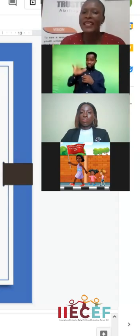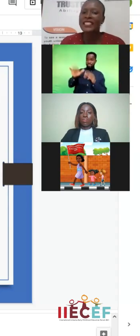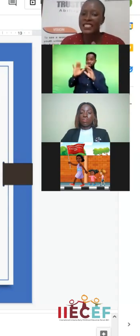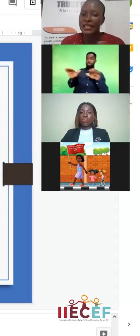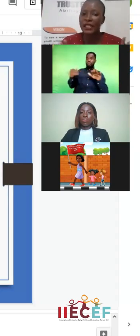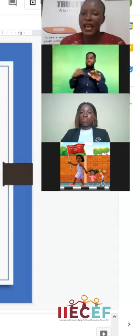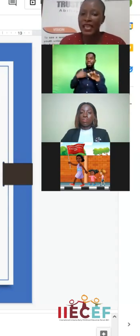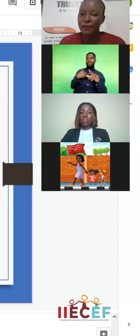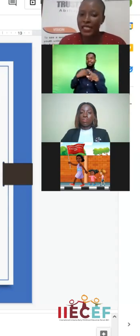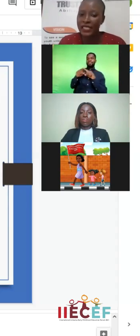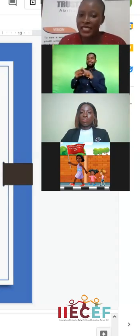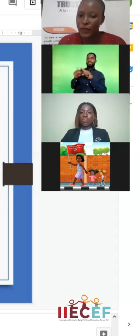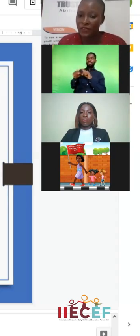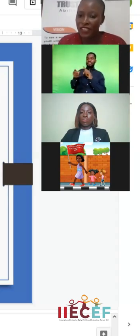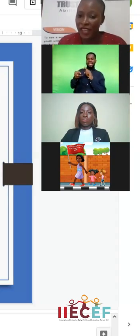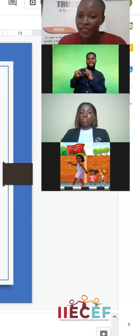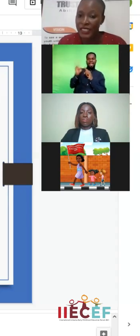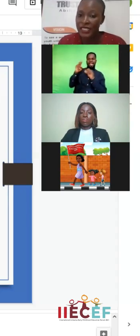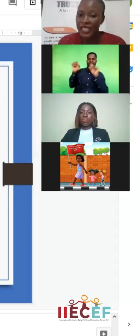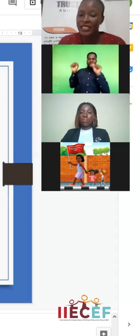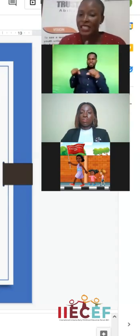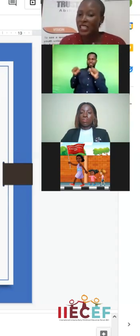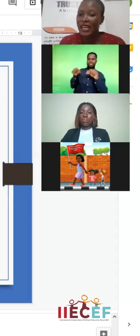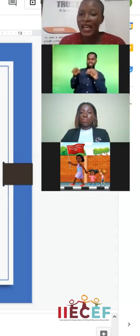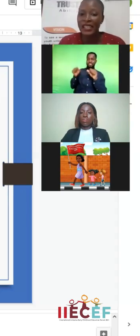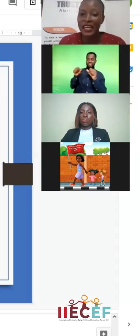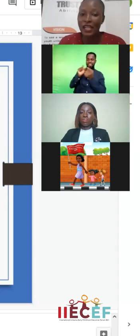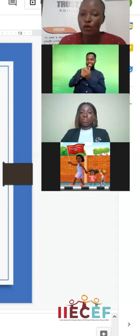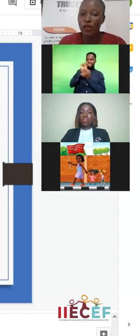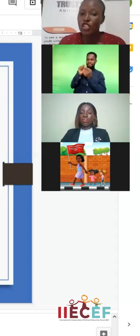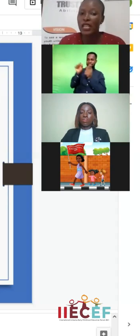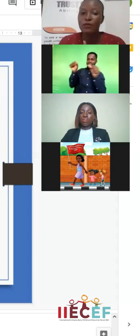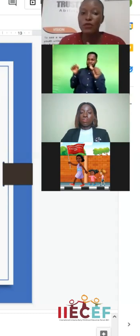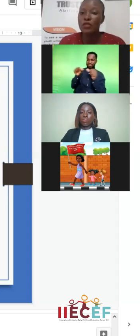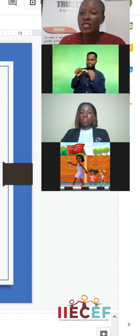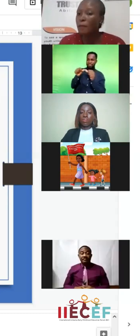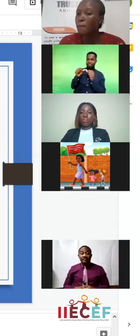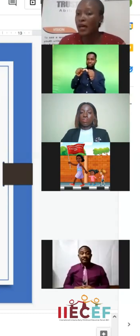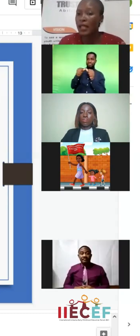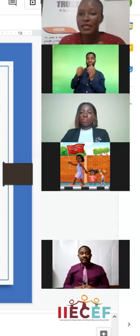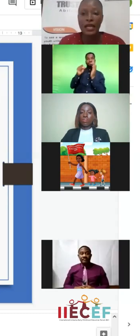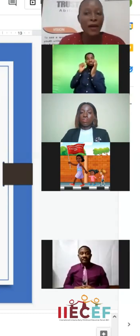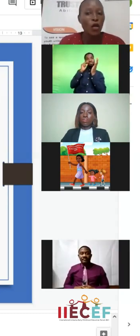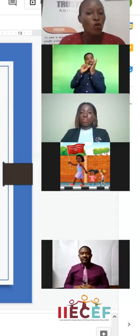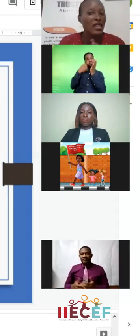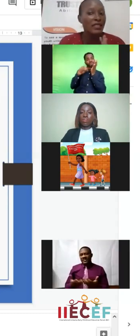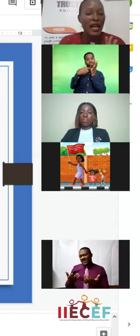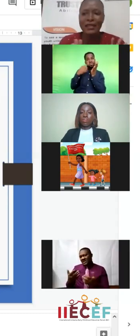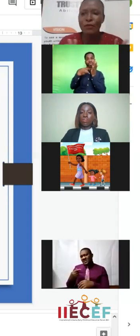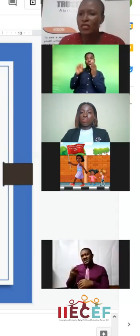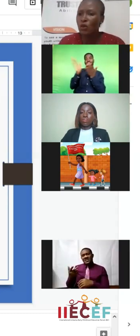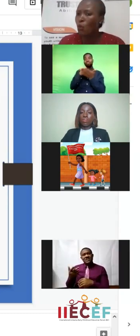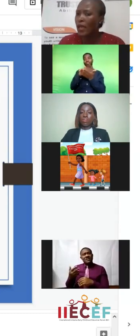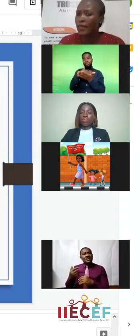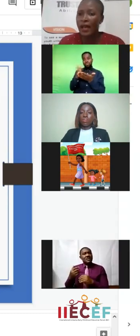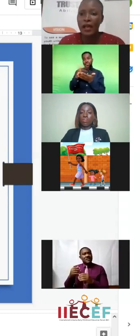or extremely high ability in specific areas, such as calendar calculation, music, math. Some are good at